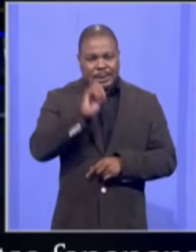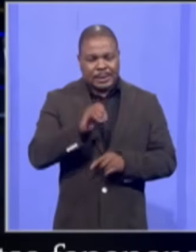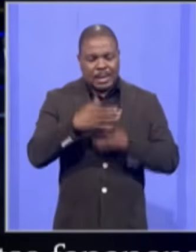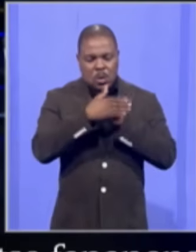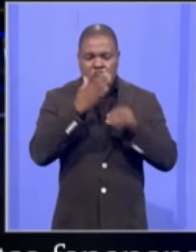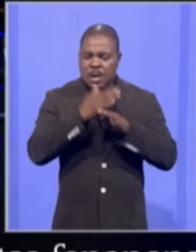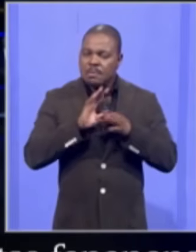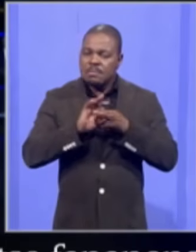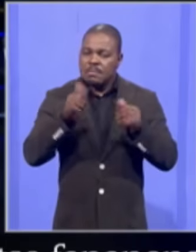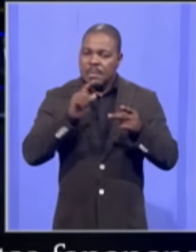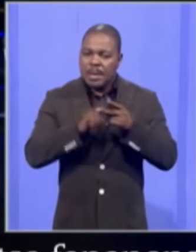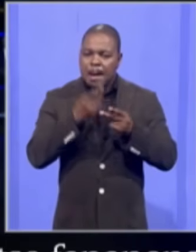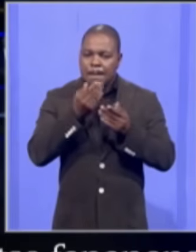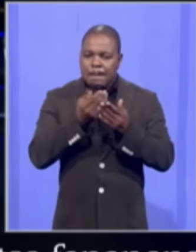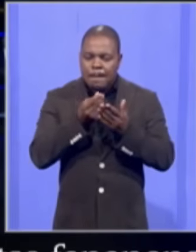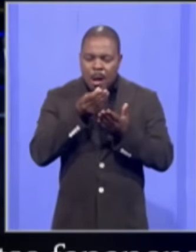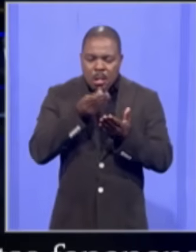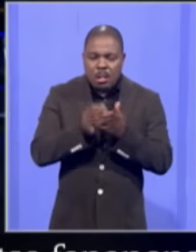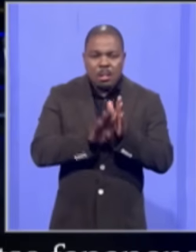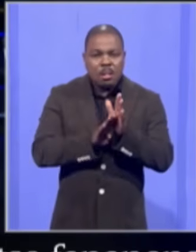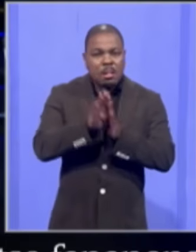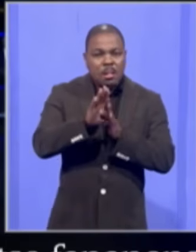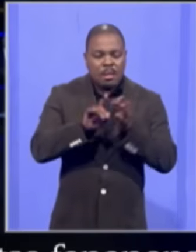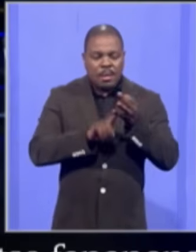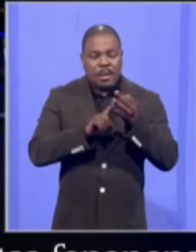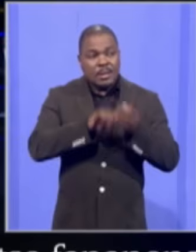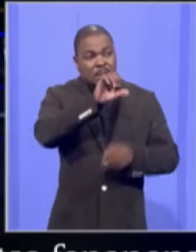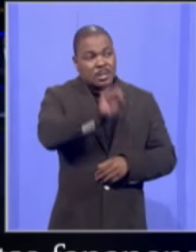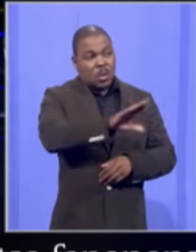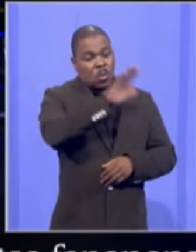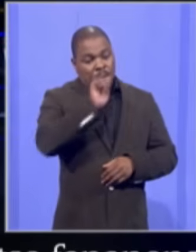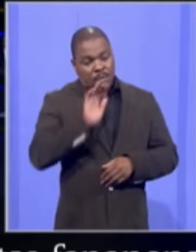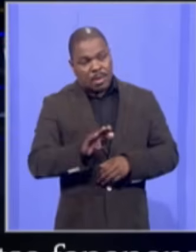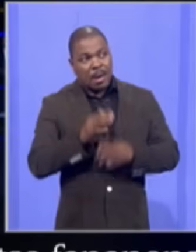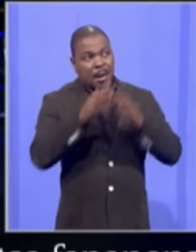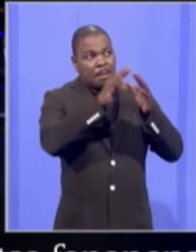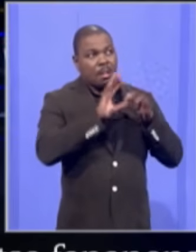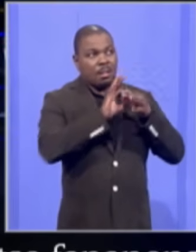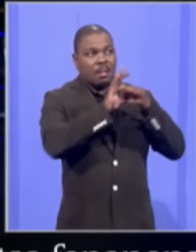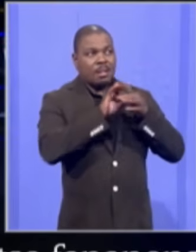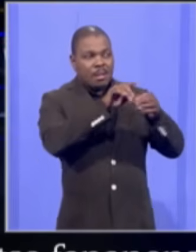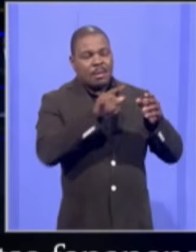a ntshetsopele le dikamano tsa Afrika Borwa le naha ya Amerika hara tse ding tsa dintlha tsa bohlokwa.